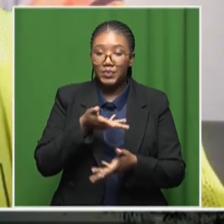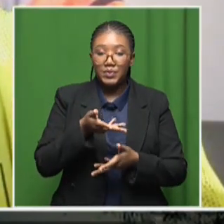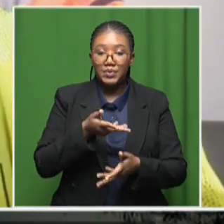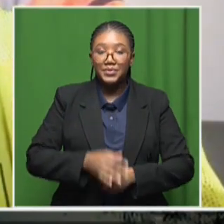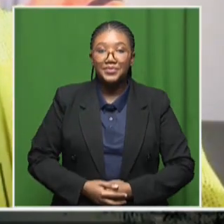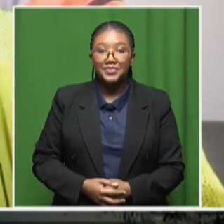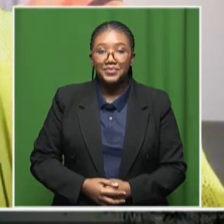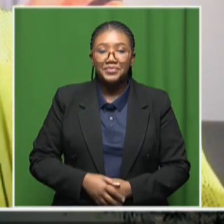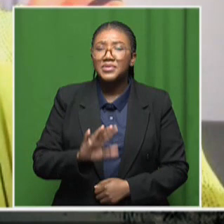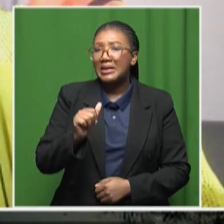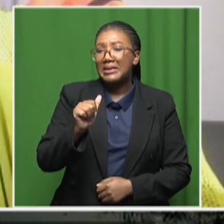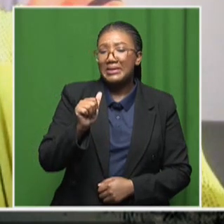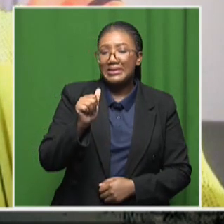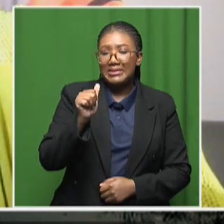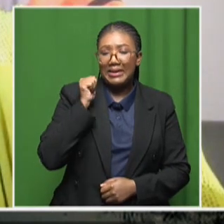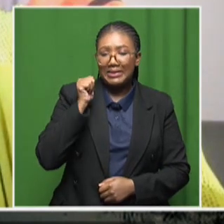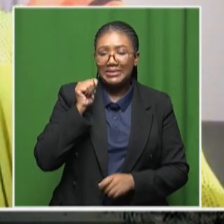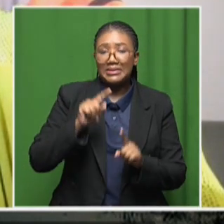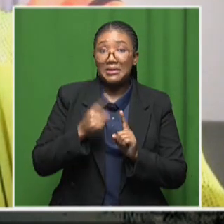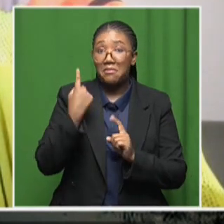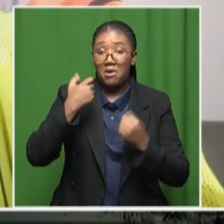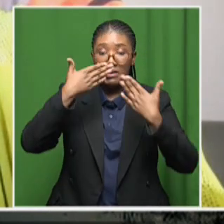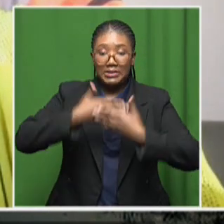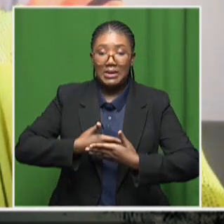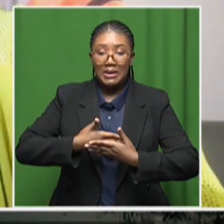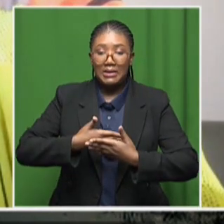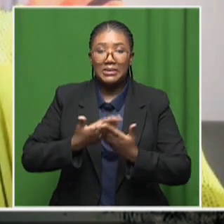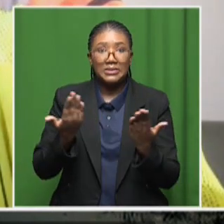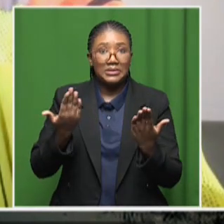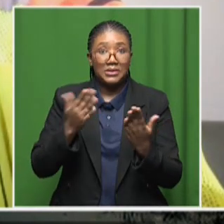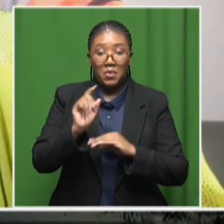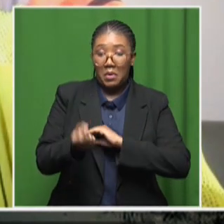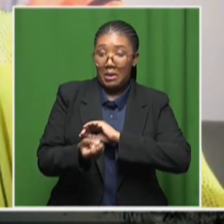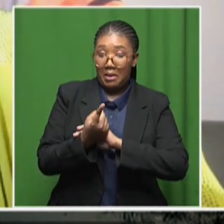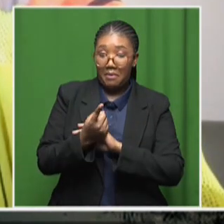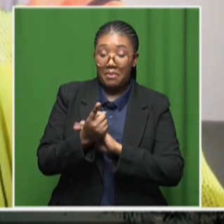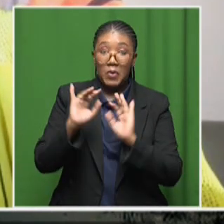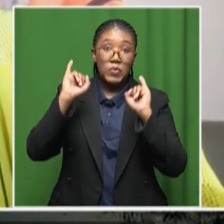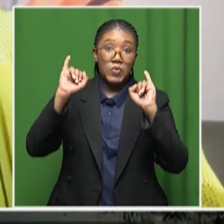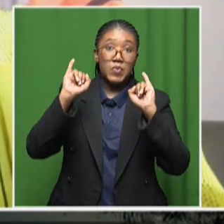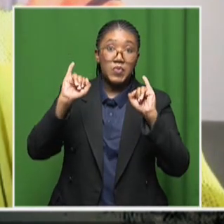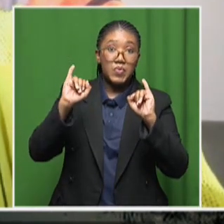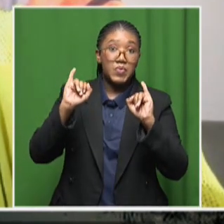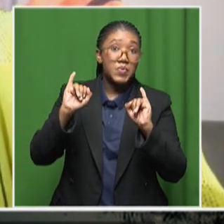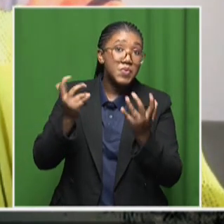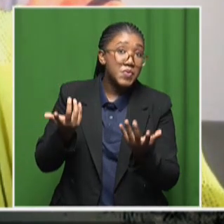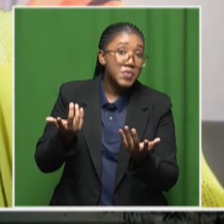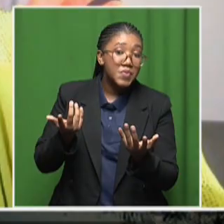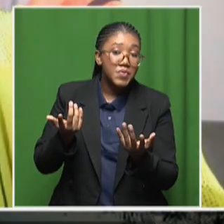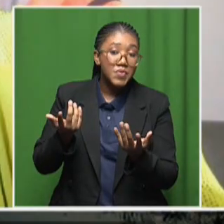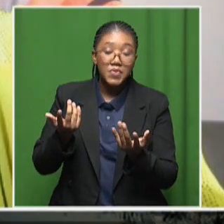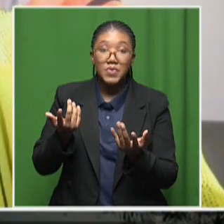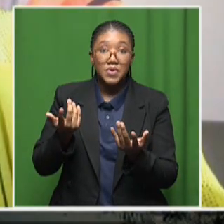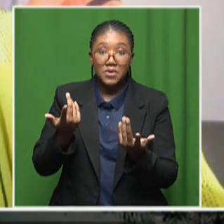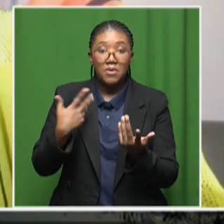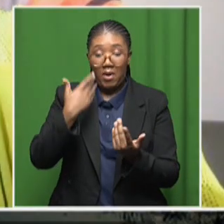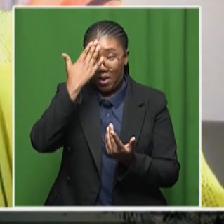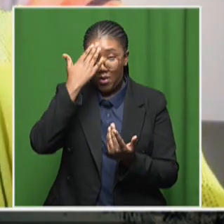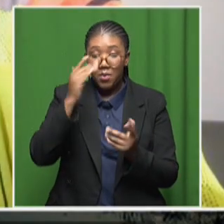Let's begin with yesterday and last night. I'm not sure if there were any incidents yesterday. I know that there were